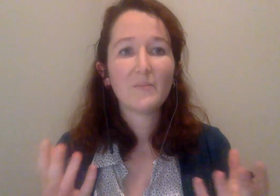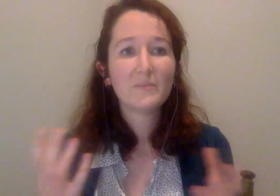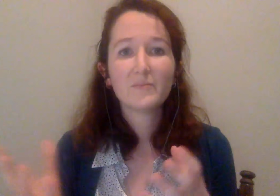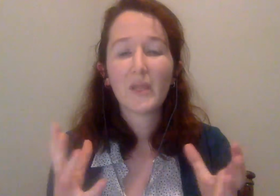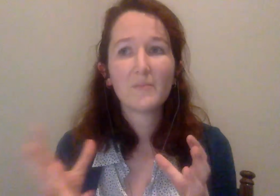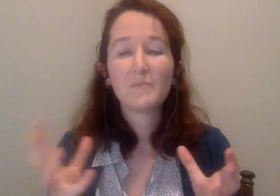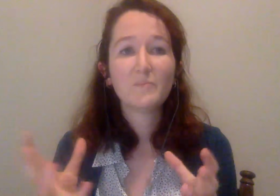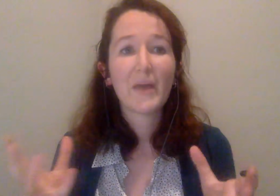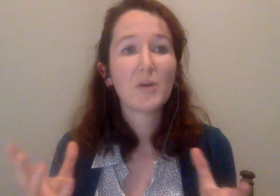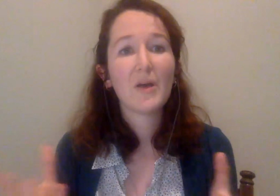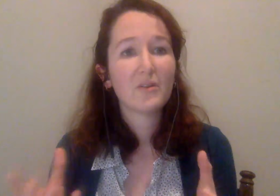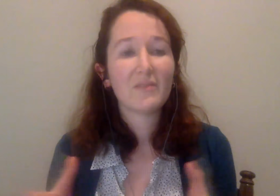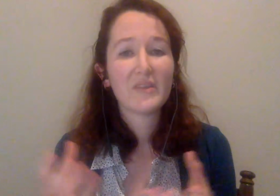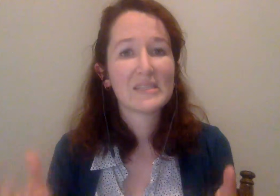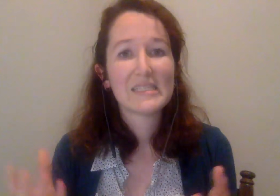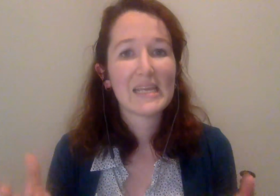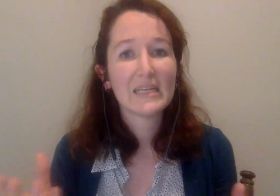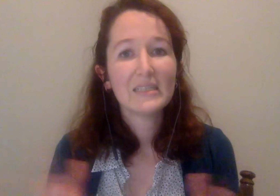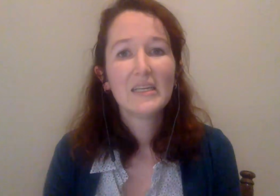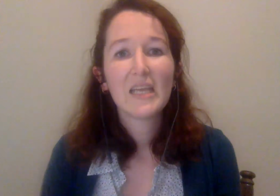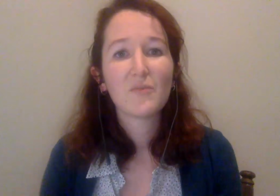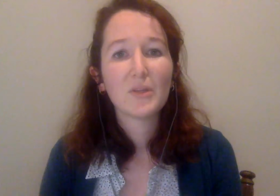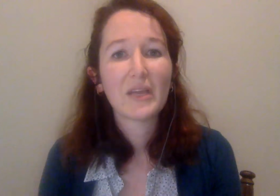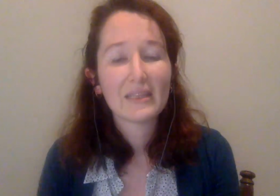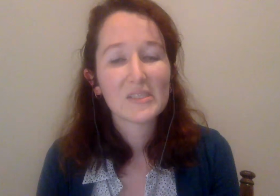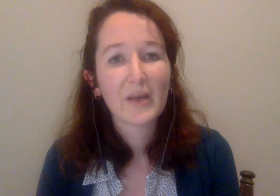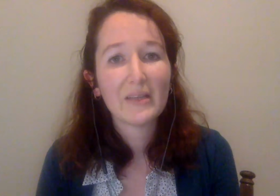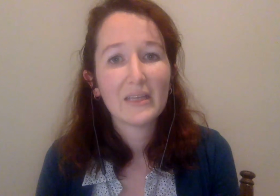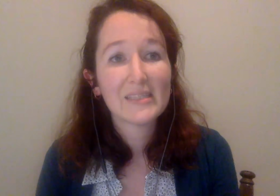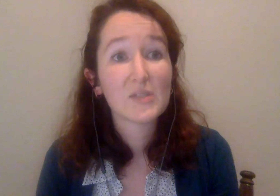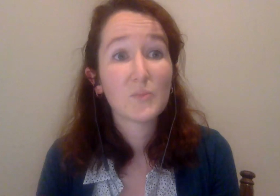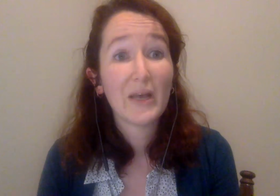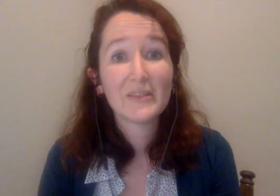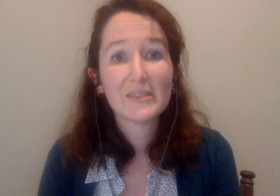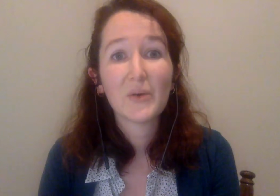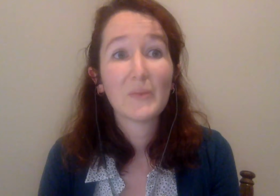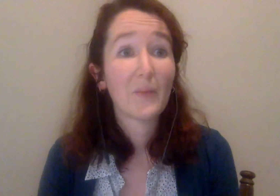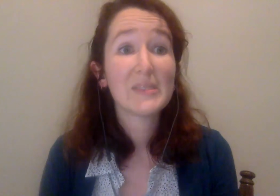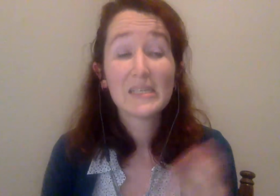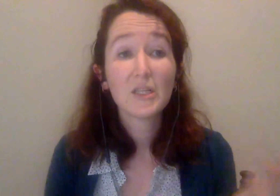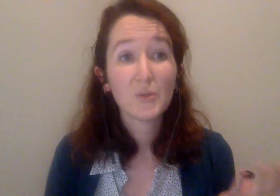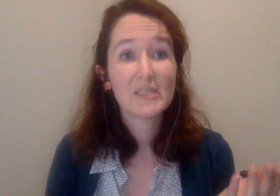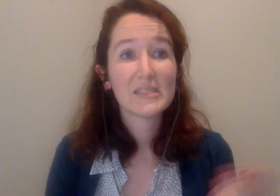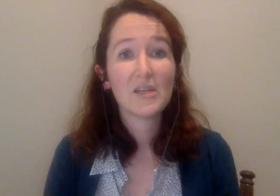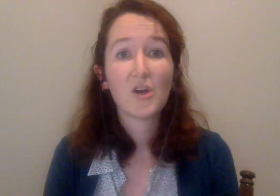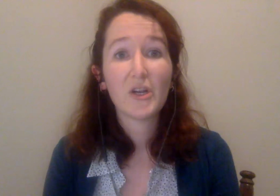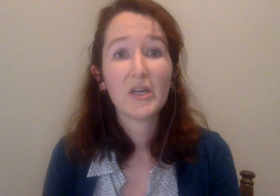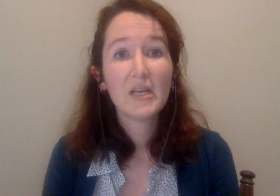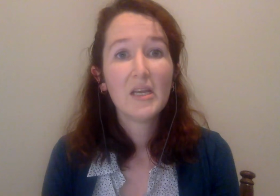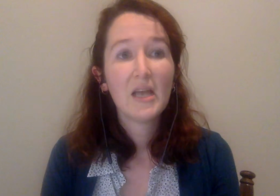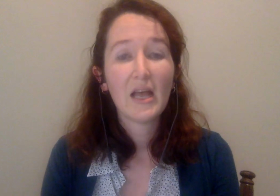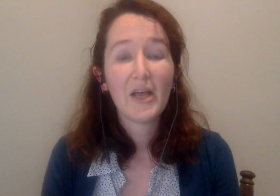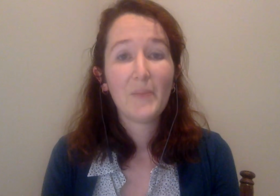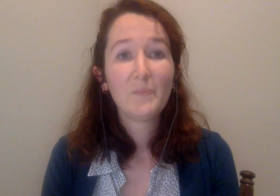have a better model that fits the data if we're looking at this as well. So yeah, we didn't include this in